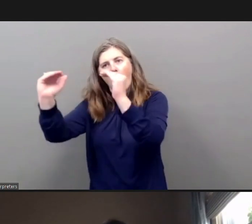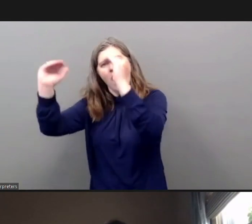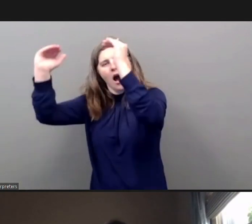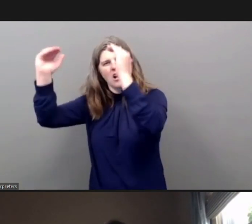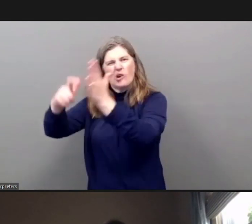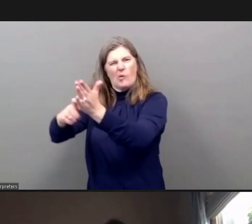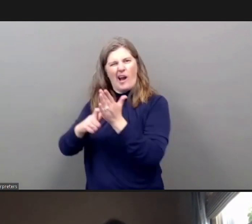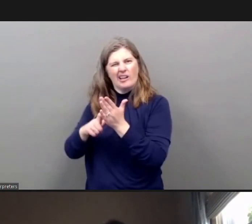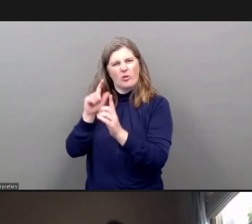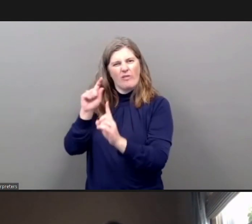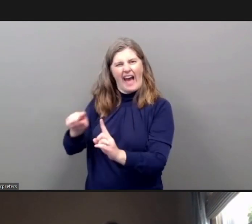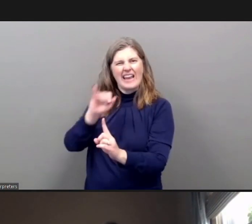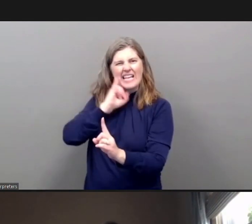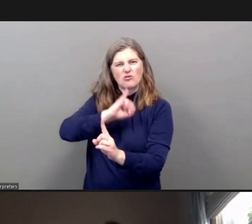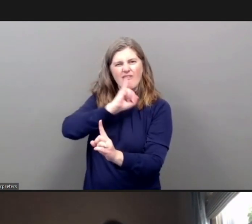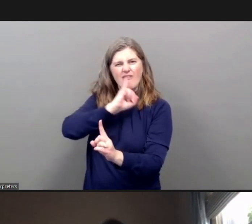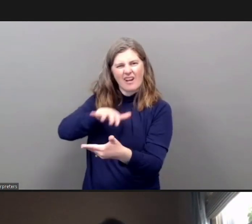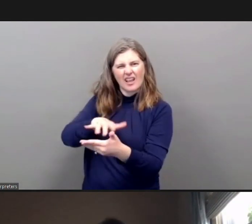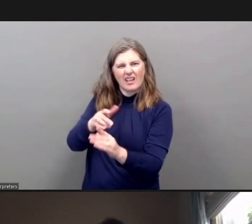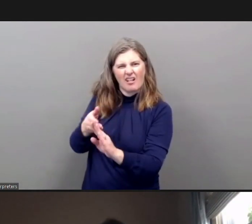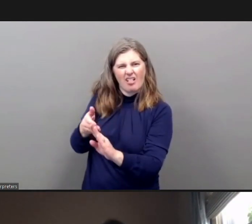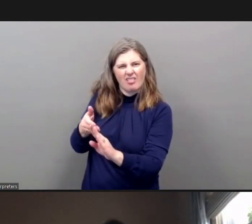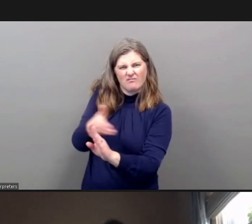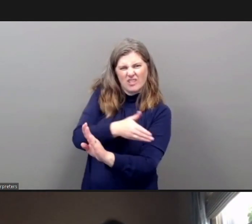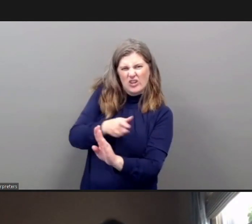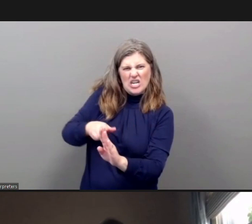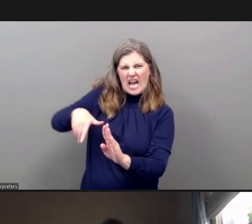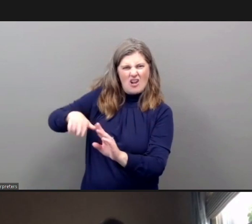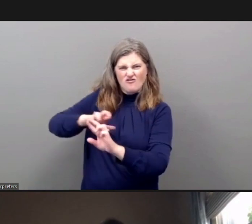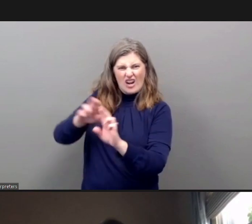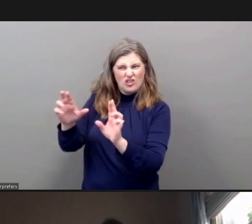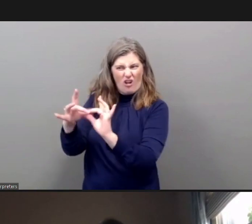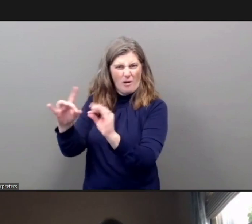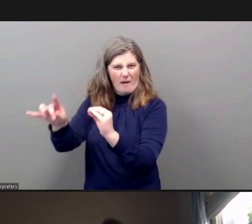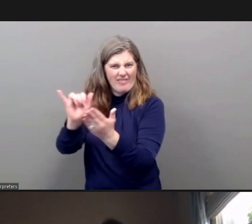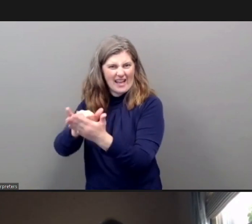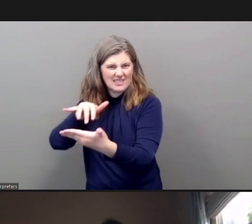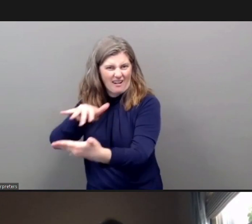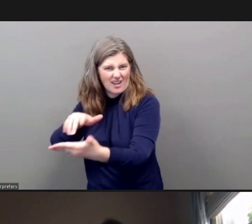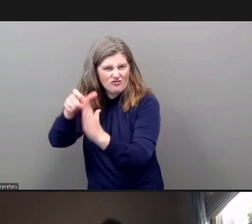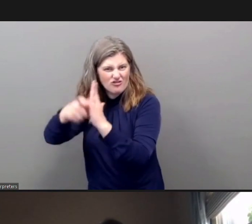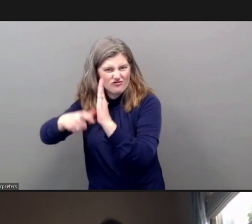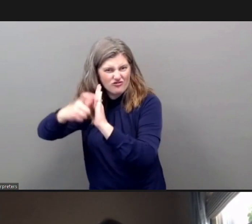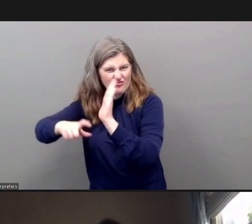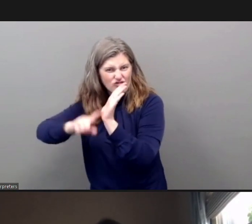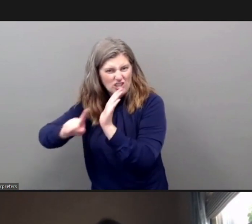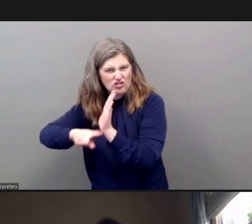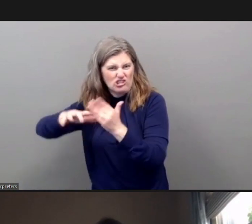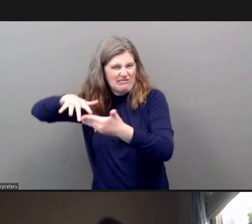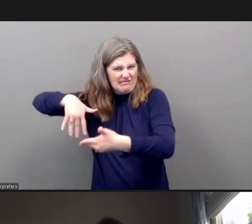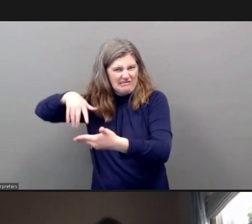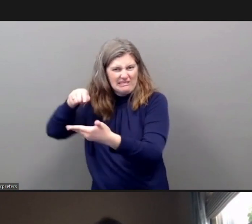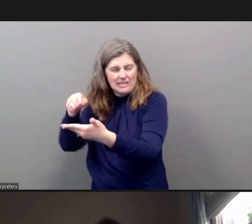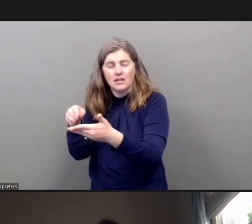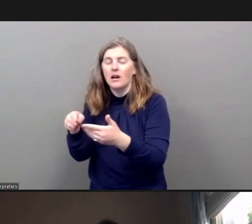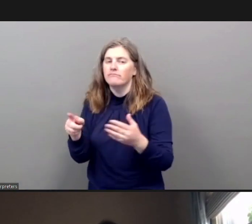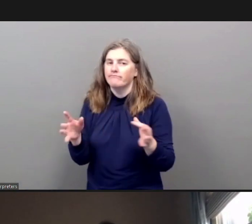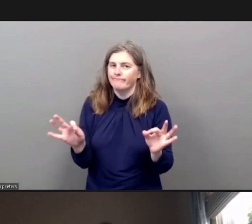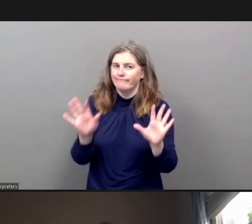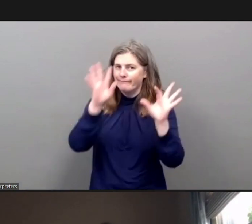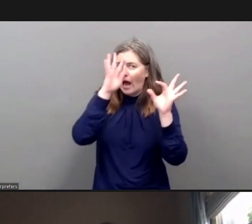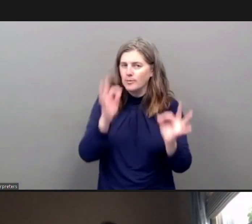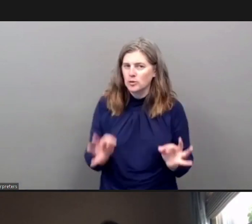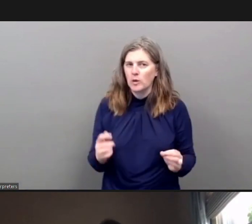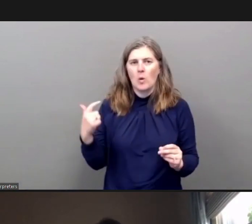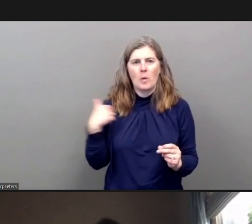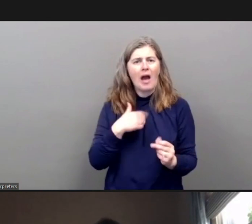I think it's maybe a little bit early to comment on it. And I would just say that absolutely we do